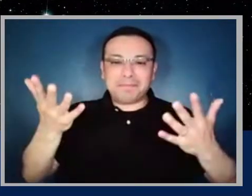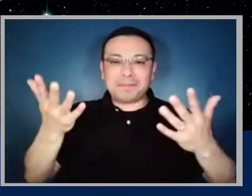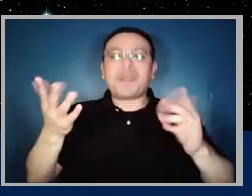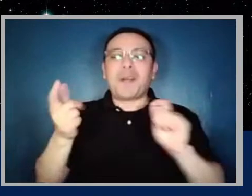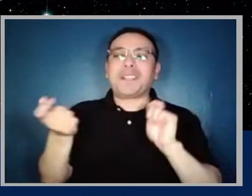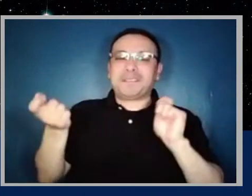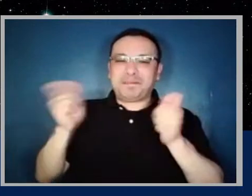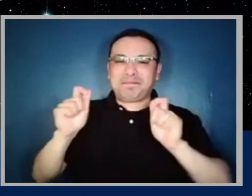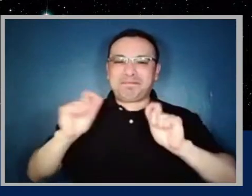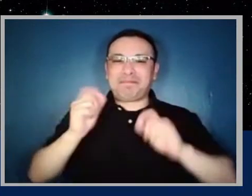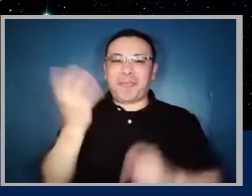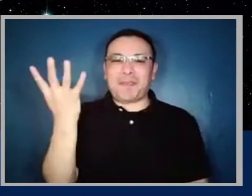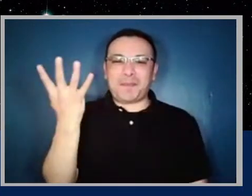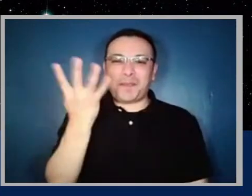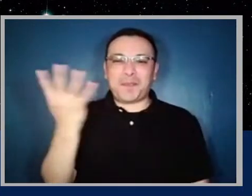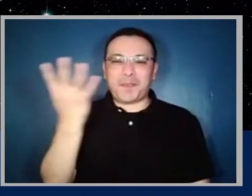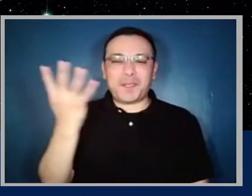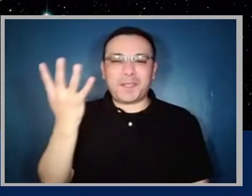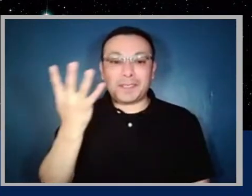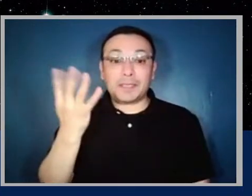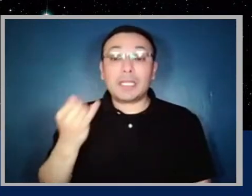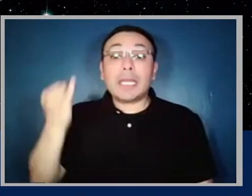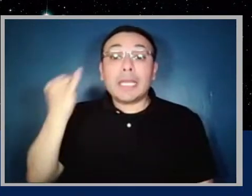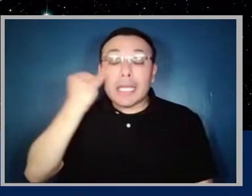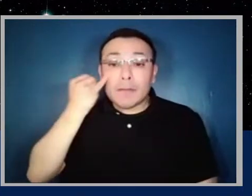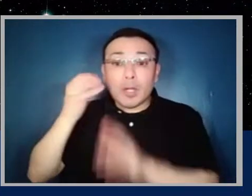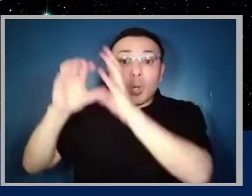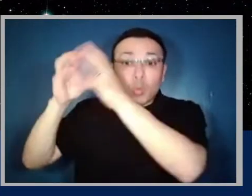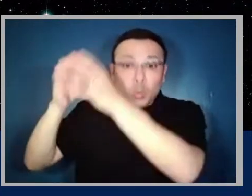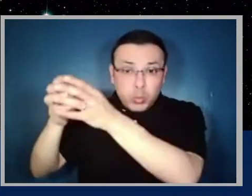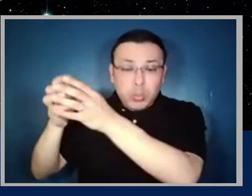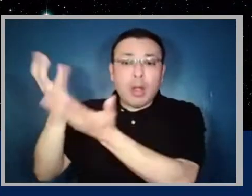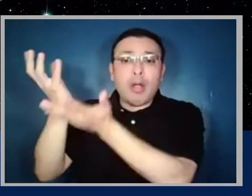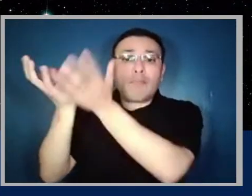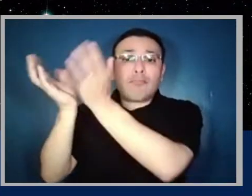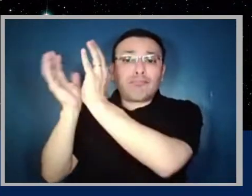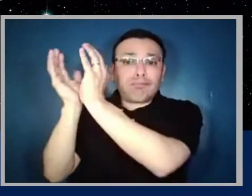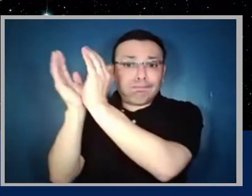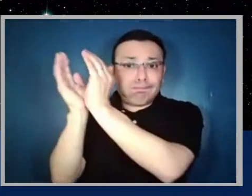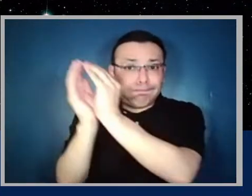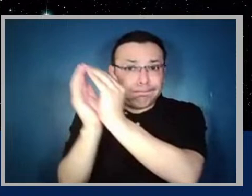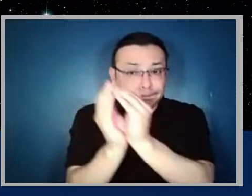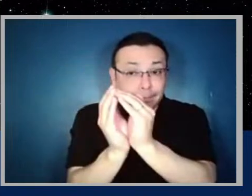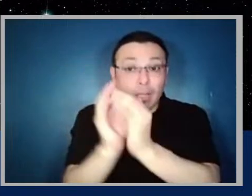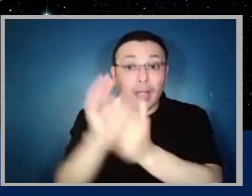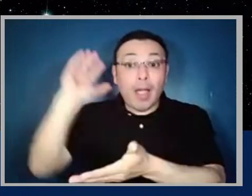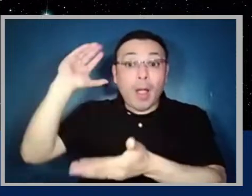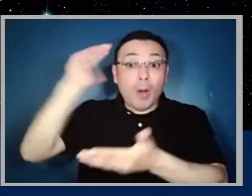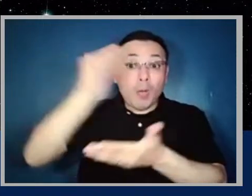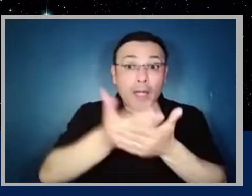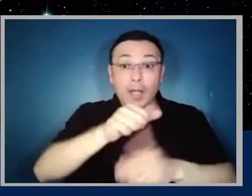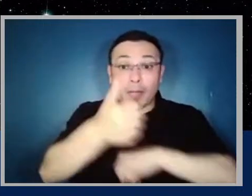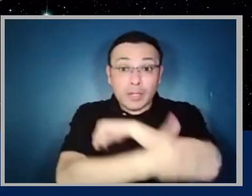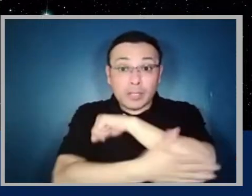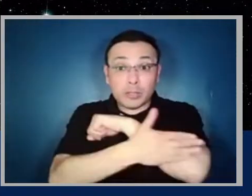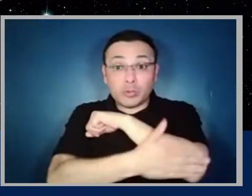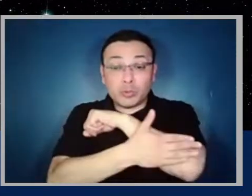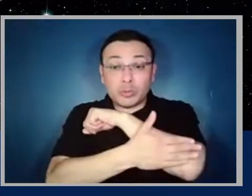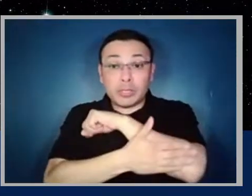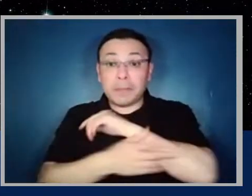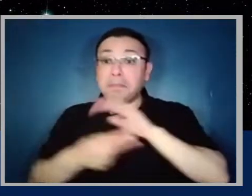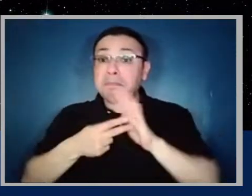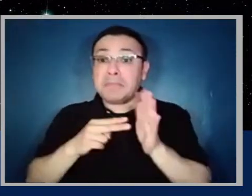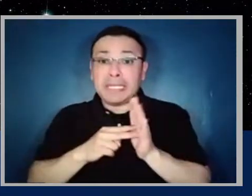process if you have the crew come down unexpectedly in another country? Do you just avoid doing that at all? Are there